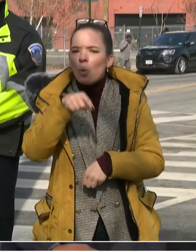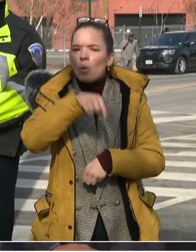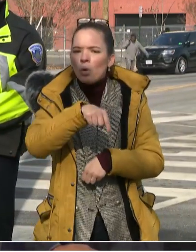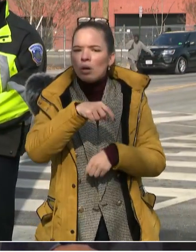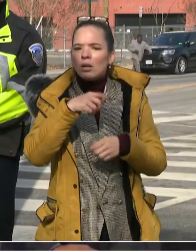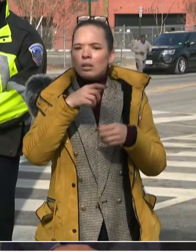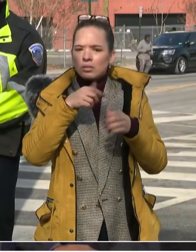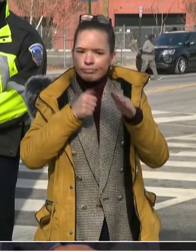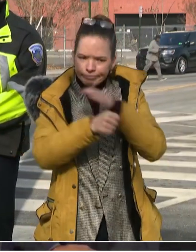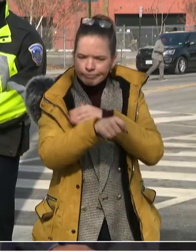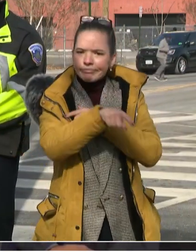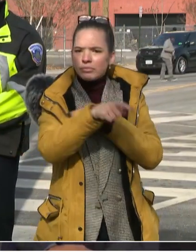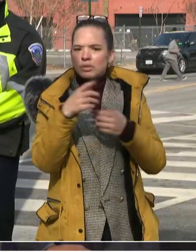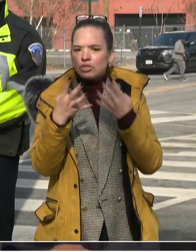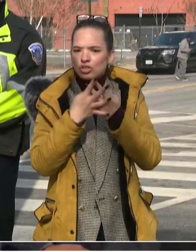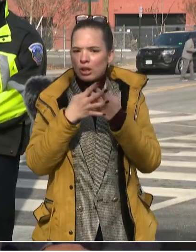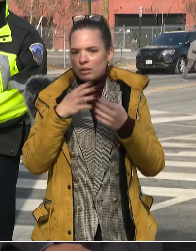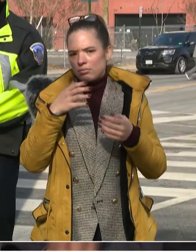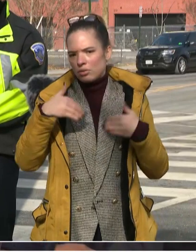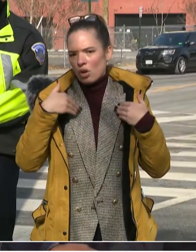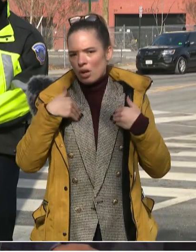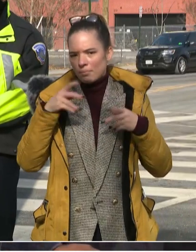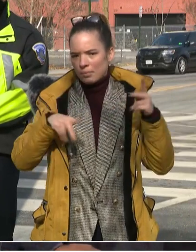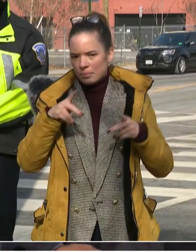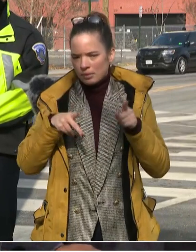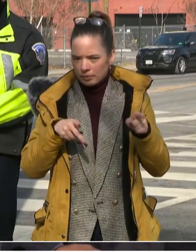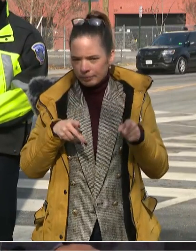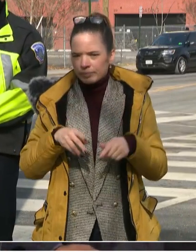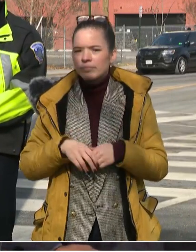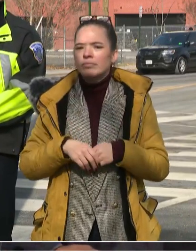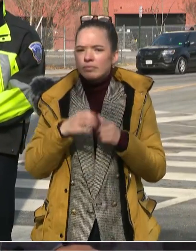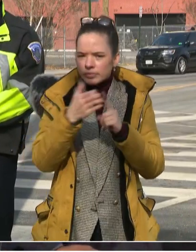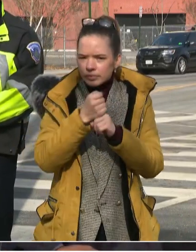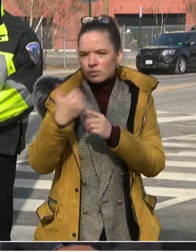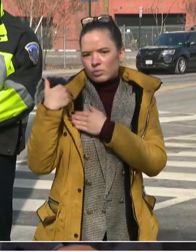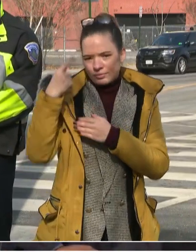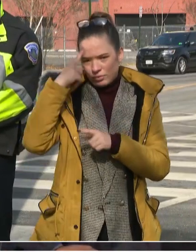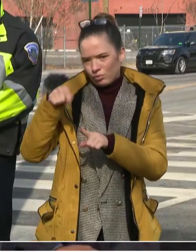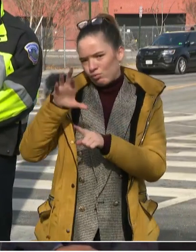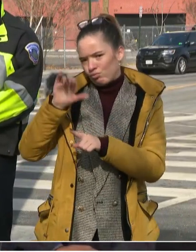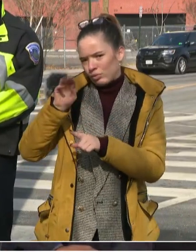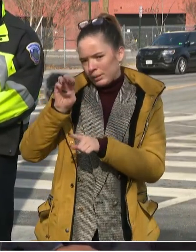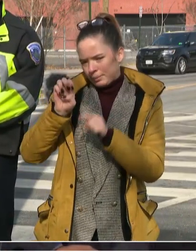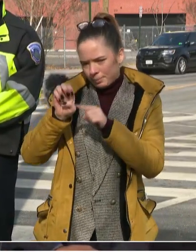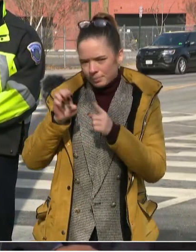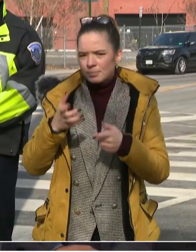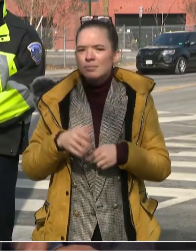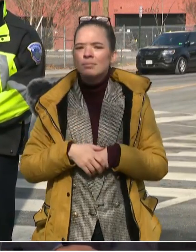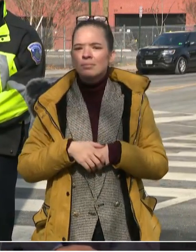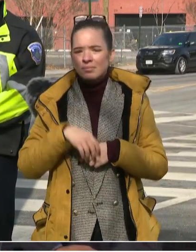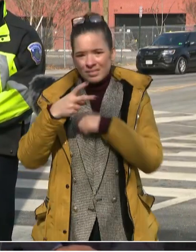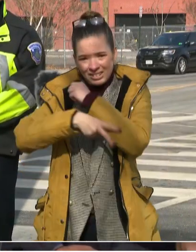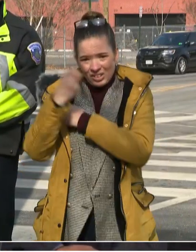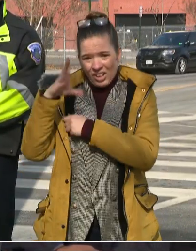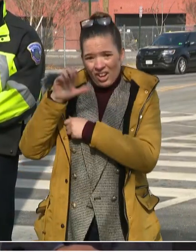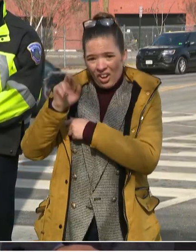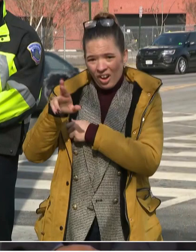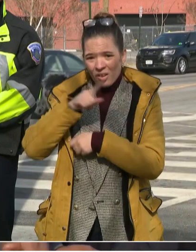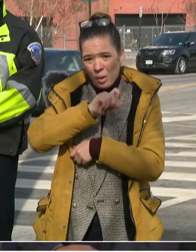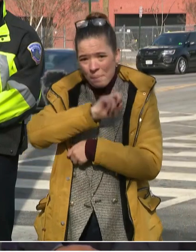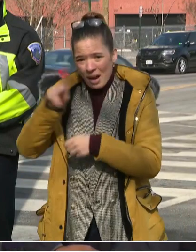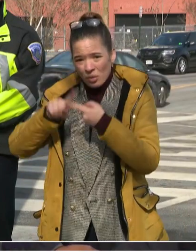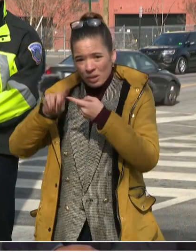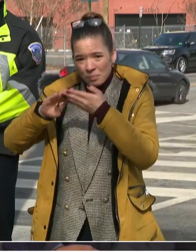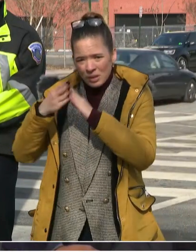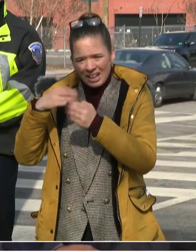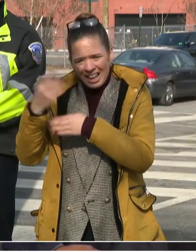friends see them carjack, and they're back out in community the next day, what's the motivation for their friend not to do what